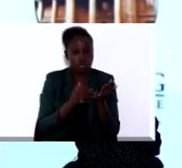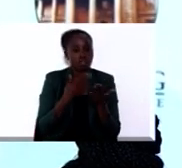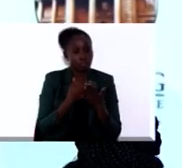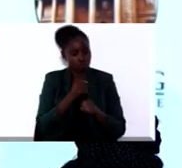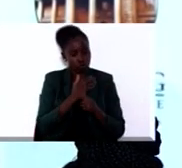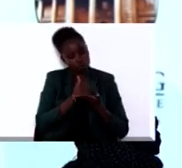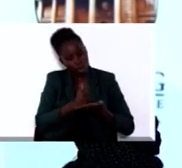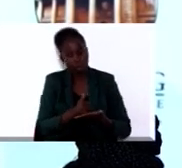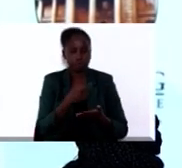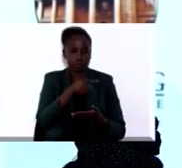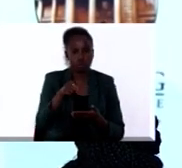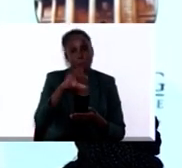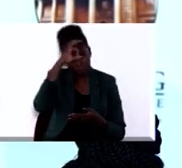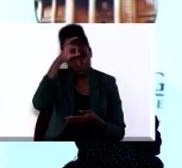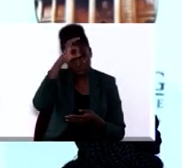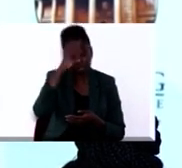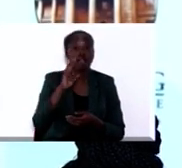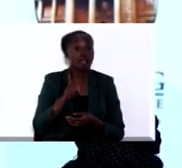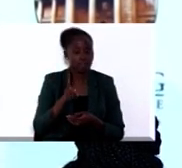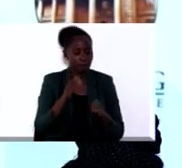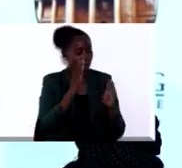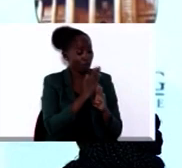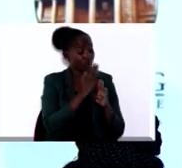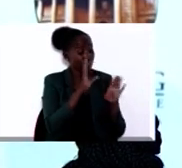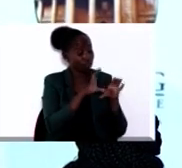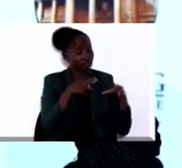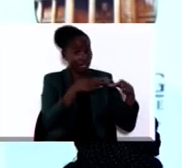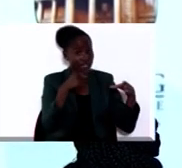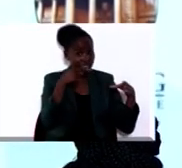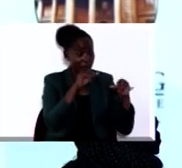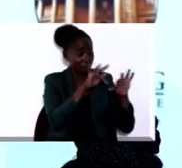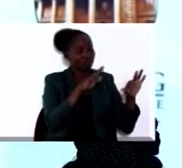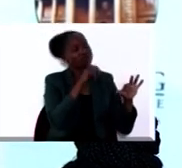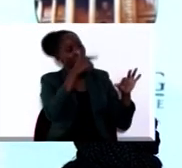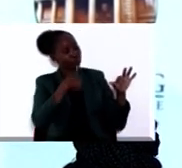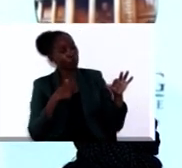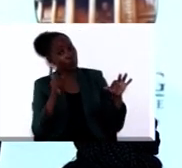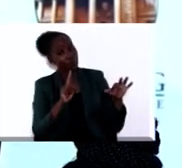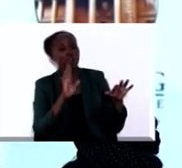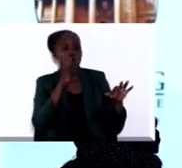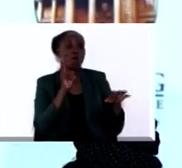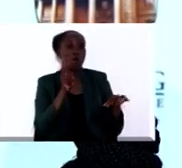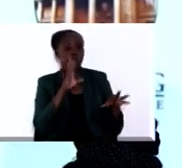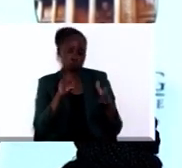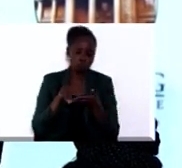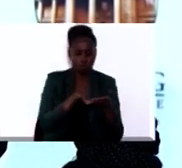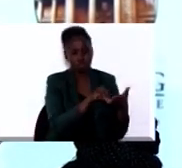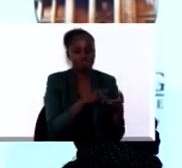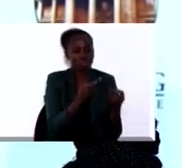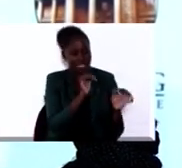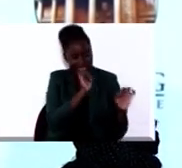police. And private sector people who said to me, they will also bring some of their resources,